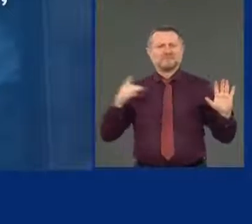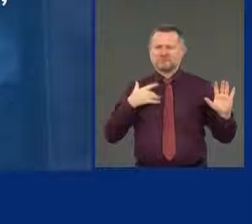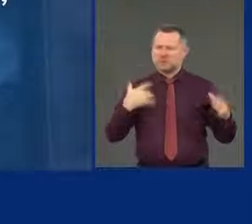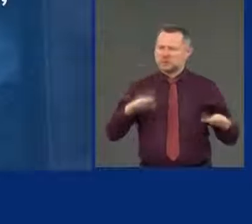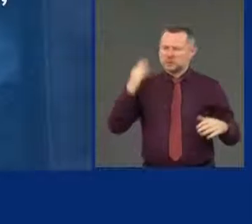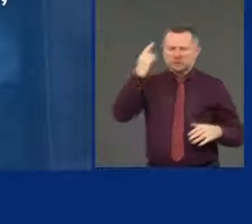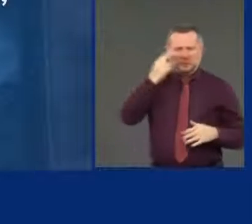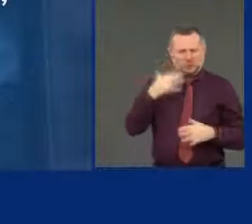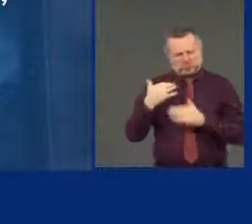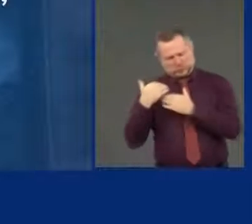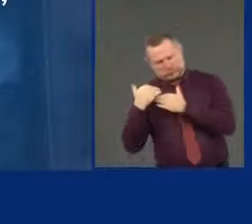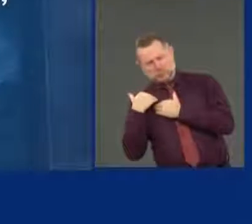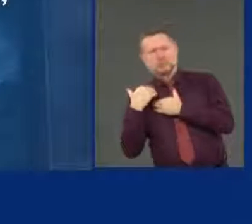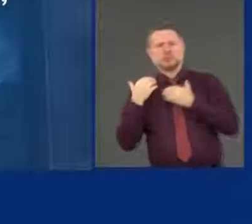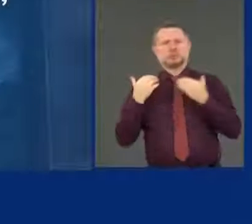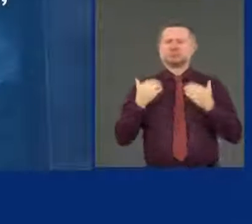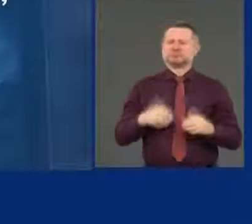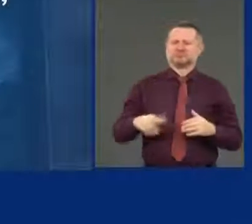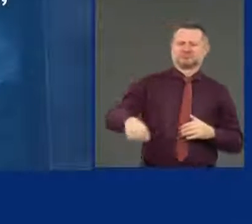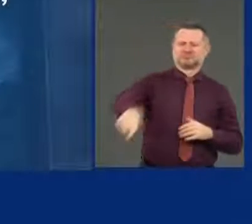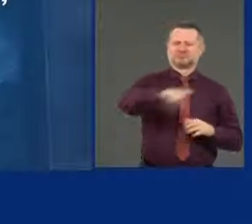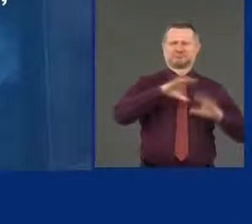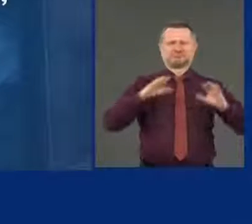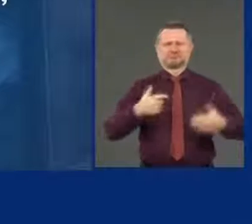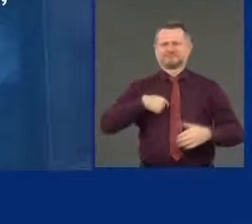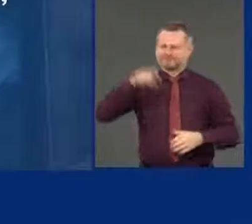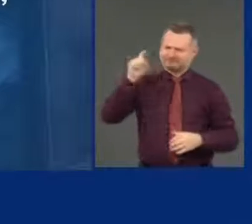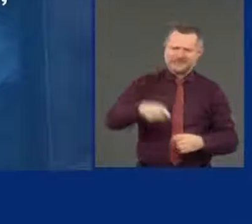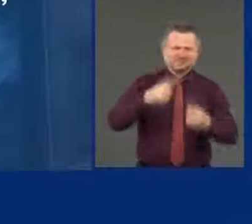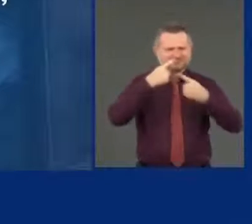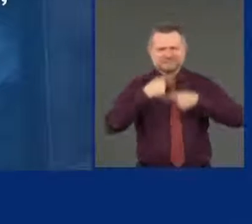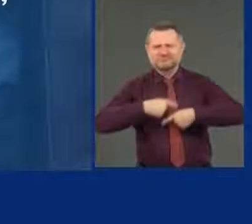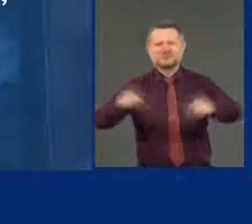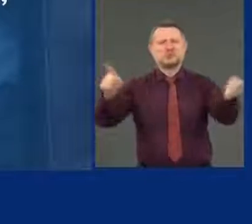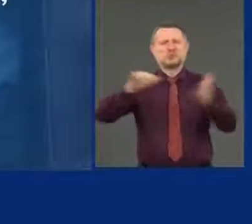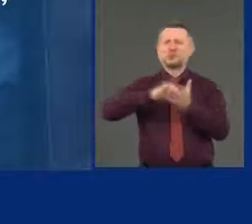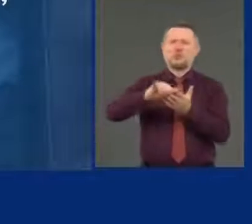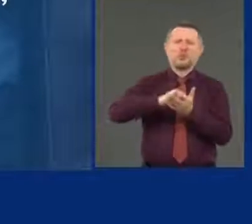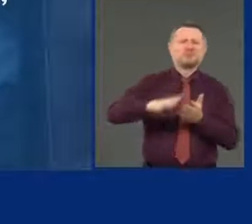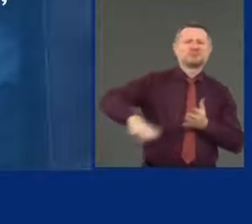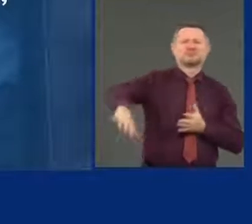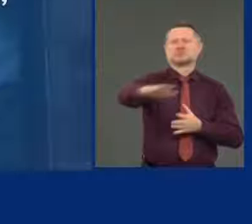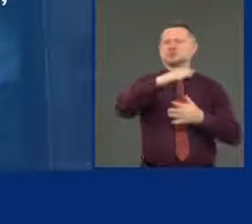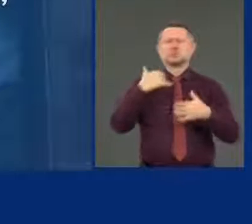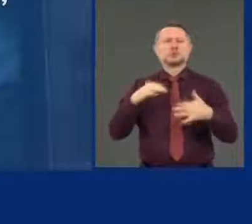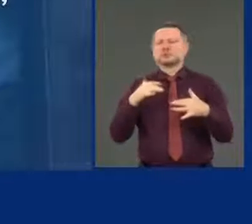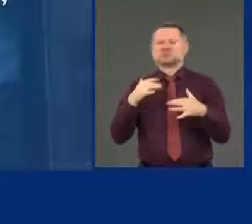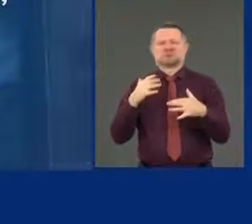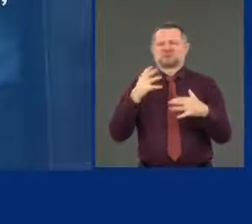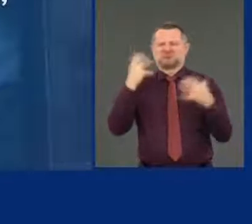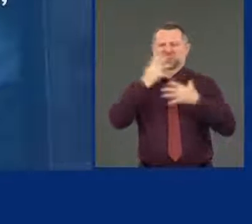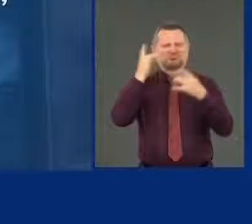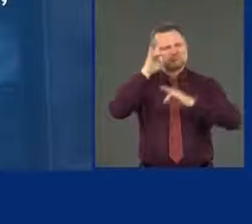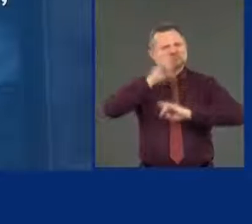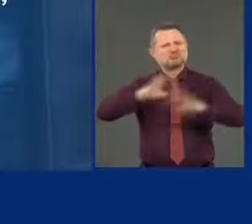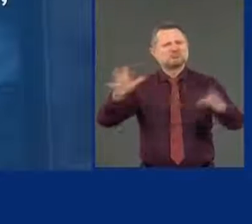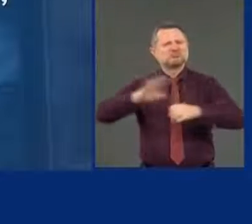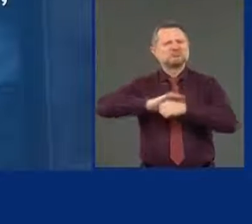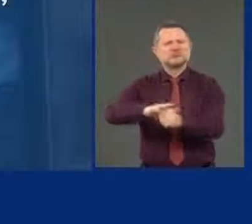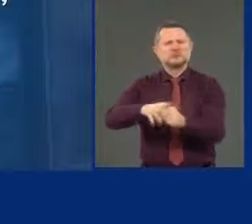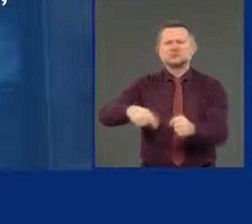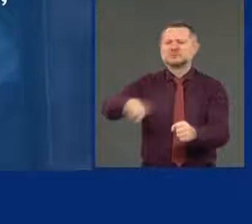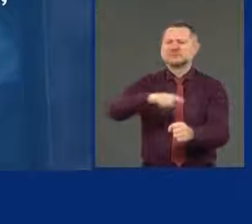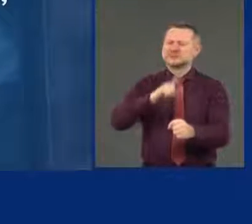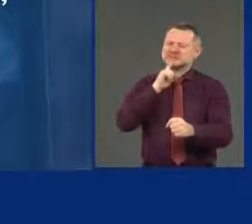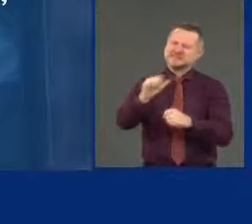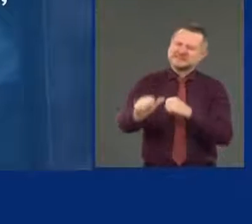of explaining to the people of this state and beyond what we were dealing with when we were dealing with the COVID virus and how dangerous it was,